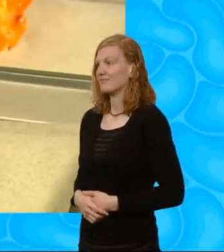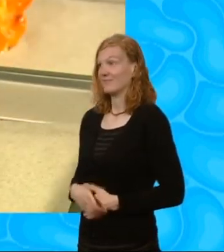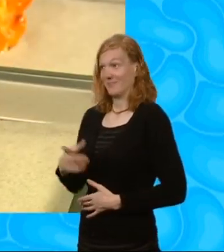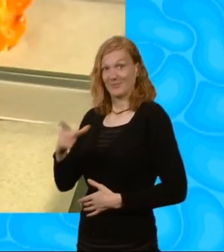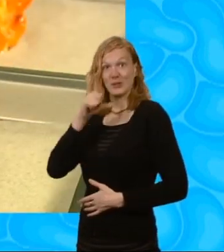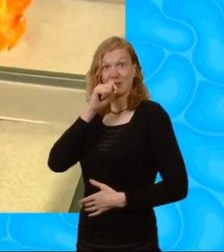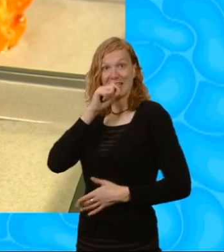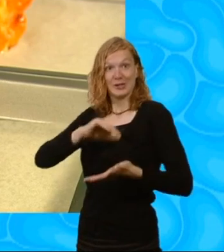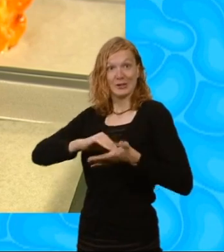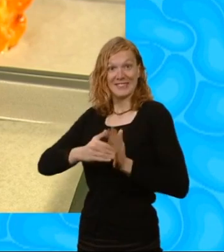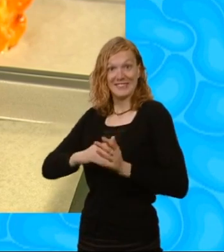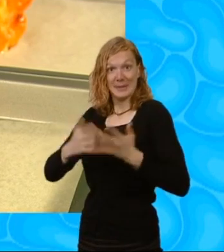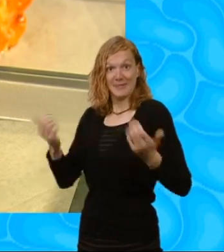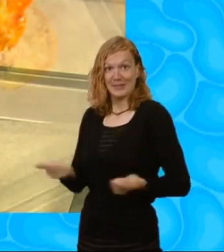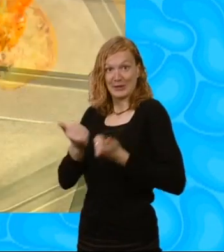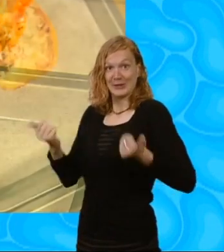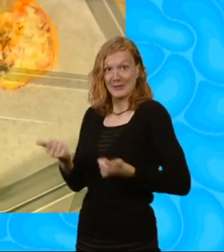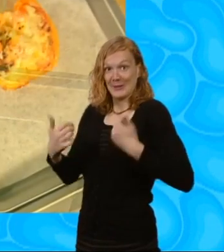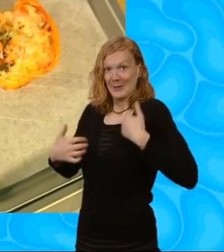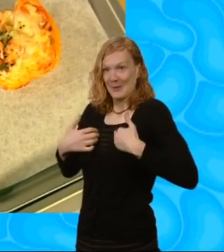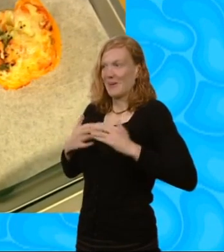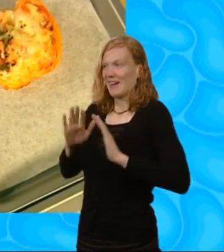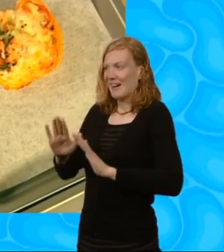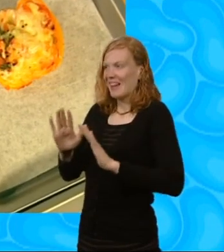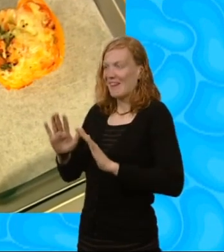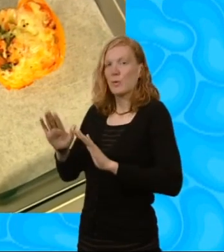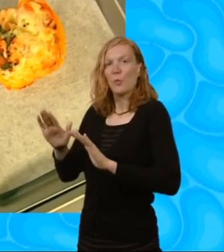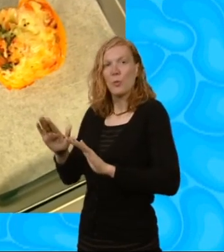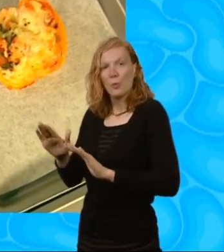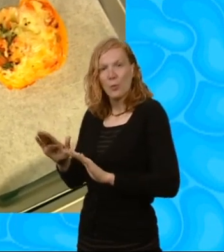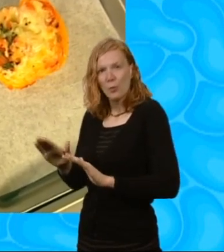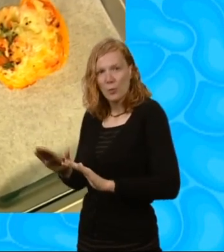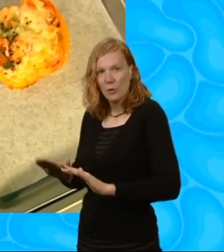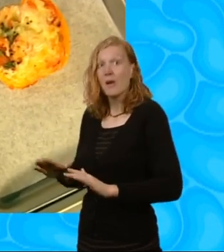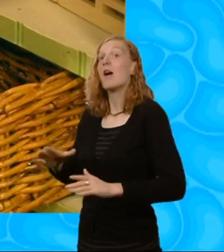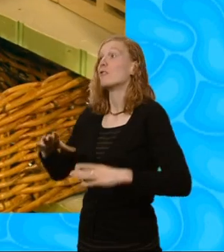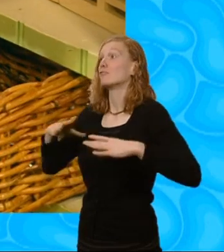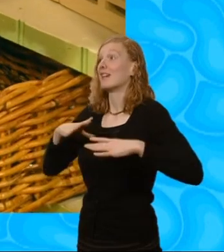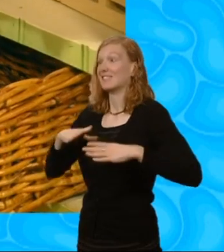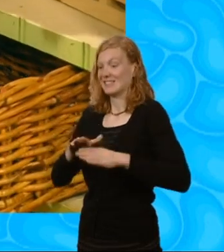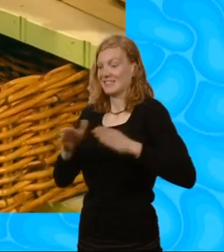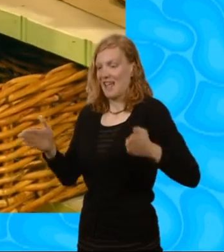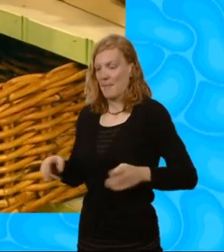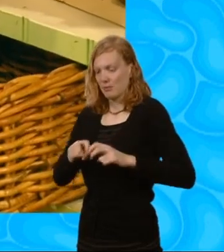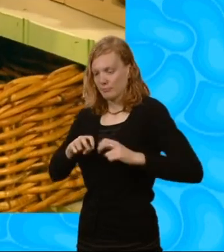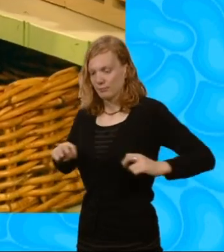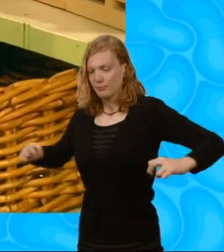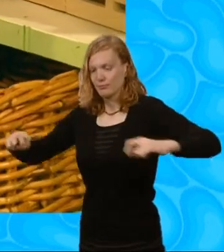Our cheesy chickens have cooked. And whilst they cool down... Let's lay the